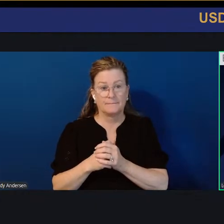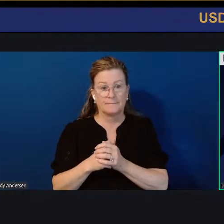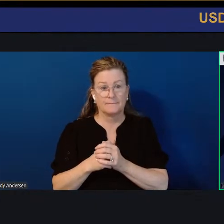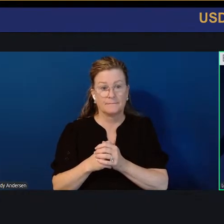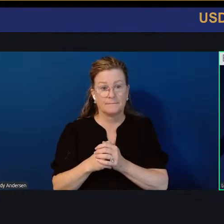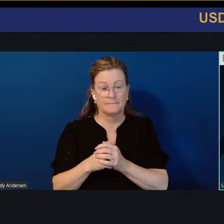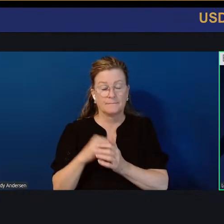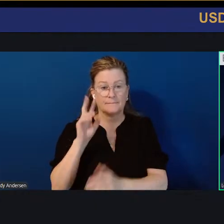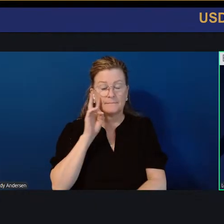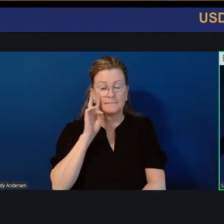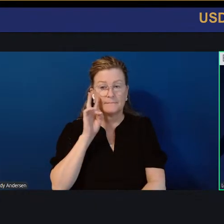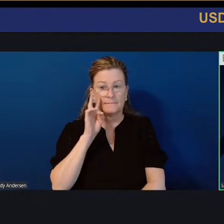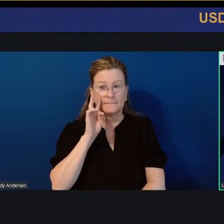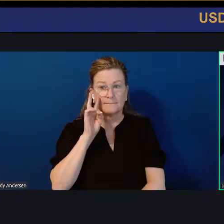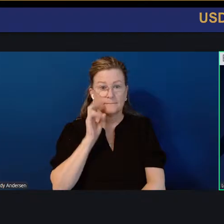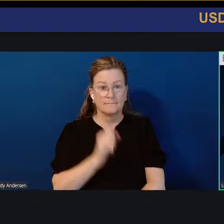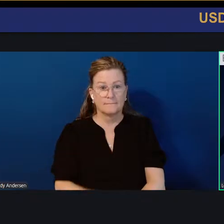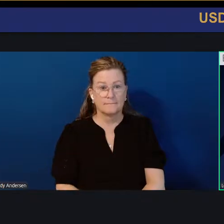Let's see.